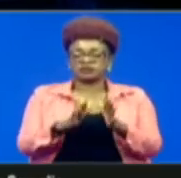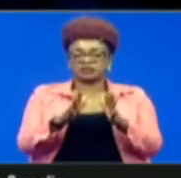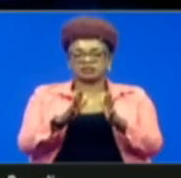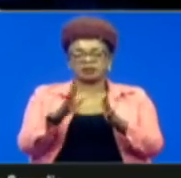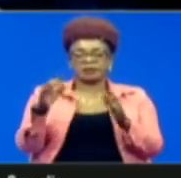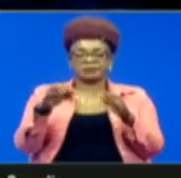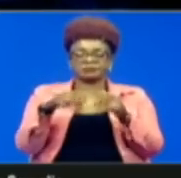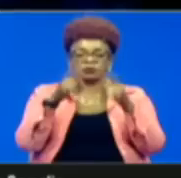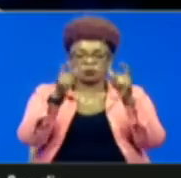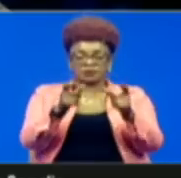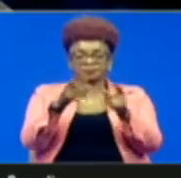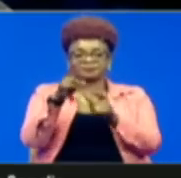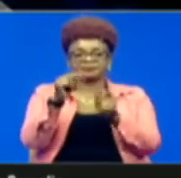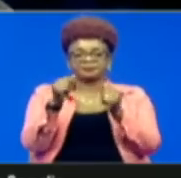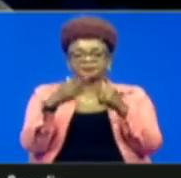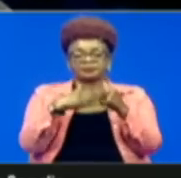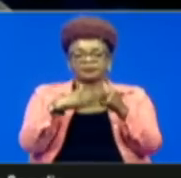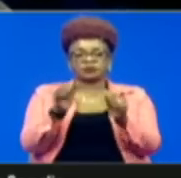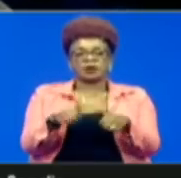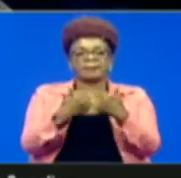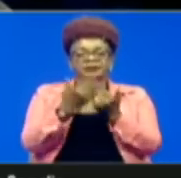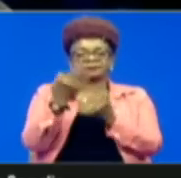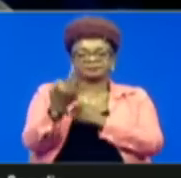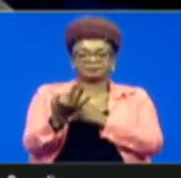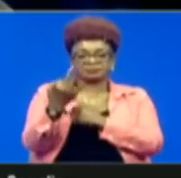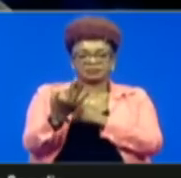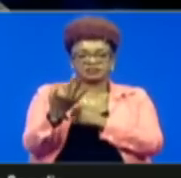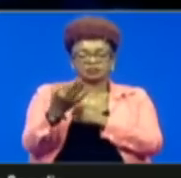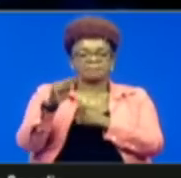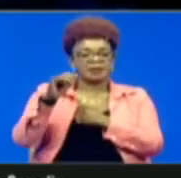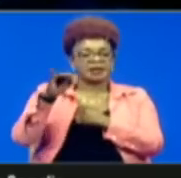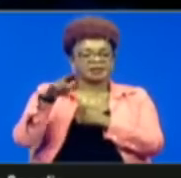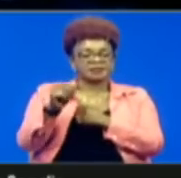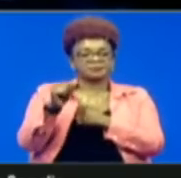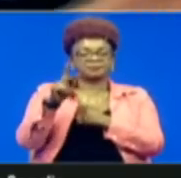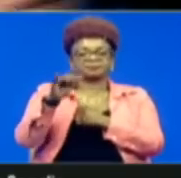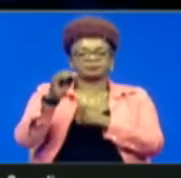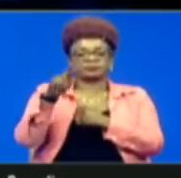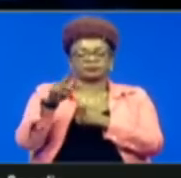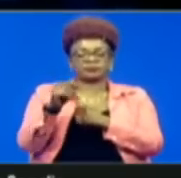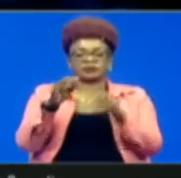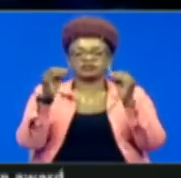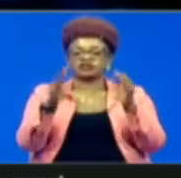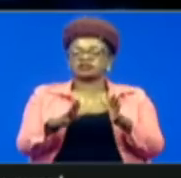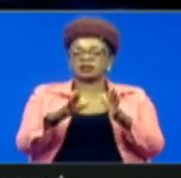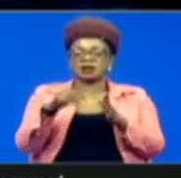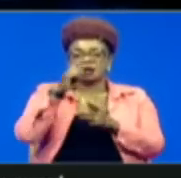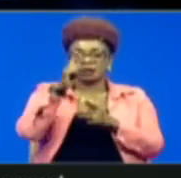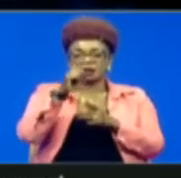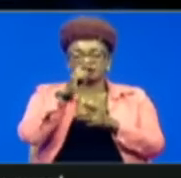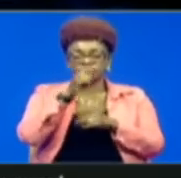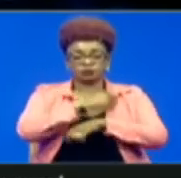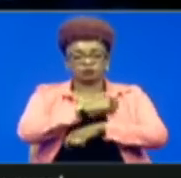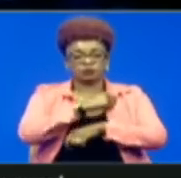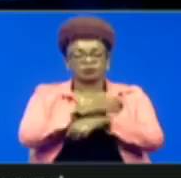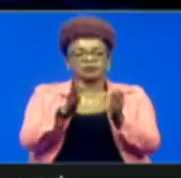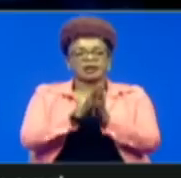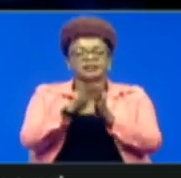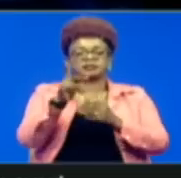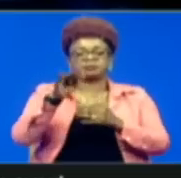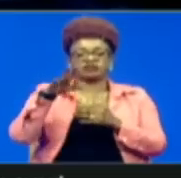2019, set to take place in March. Maina Gioko, a teacher at Aga Khan Academy in Mombasa, and Peter Tabichi,